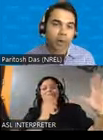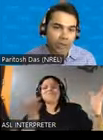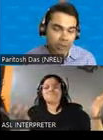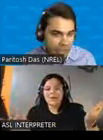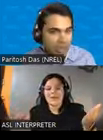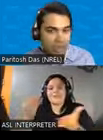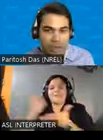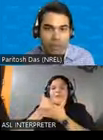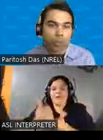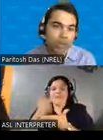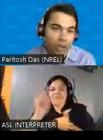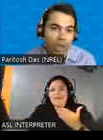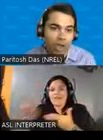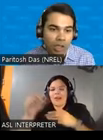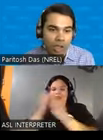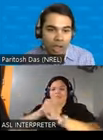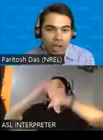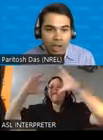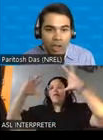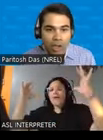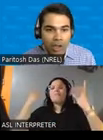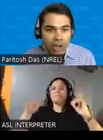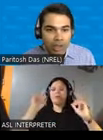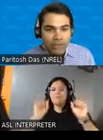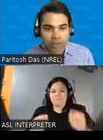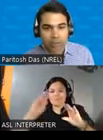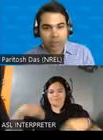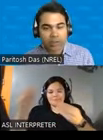for a residential customer worth it or not. Next slide, please.